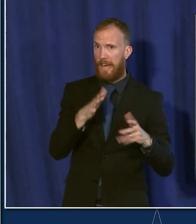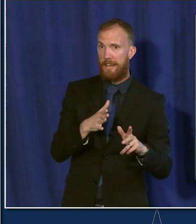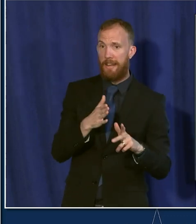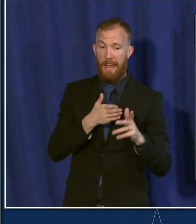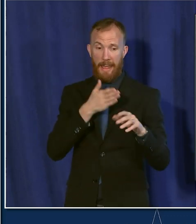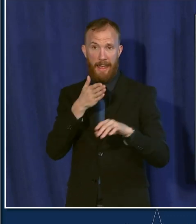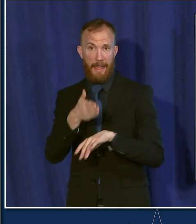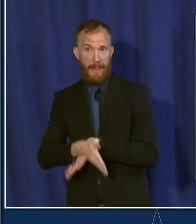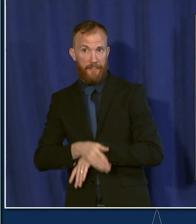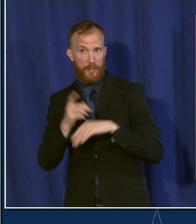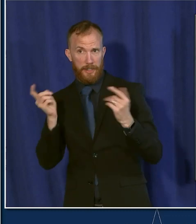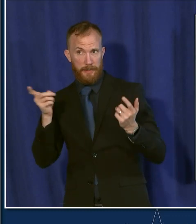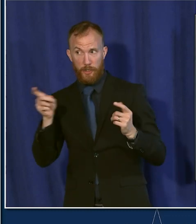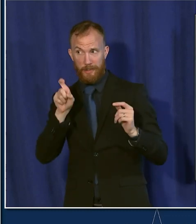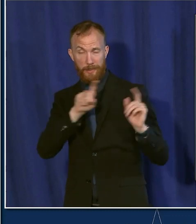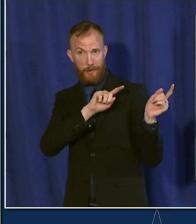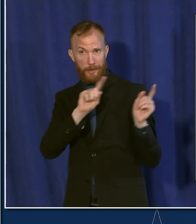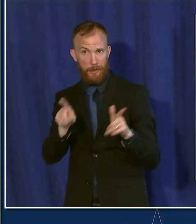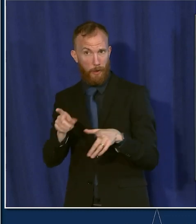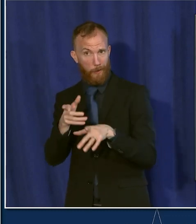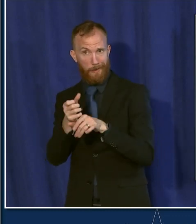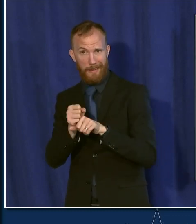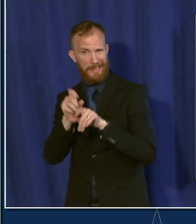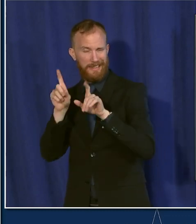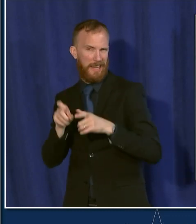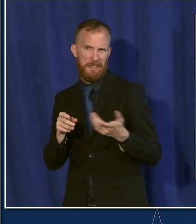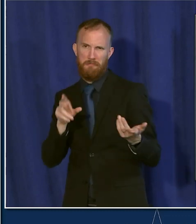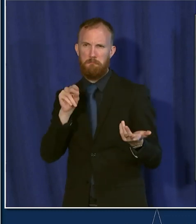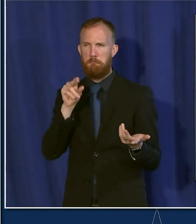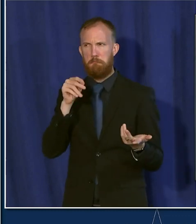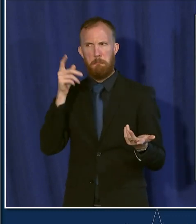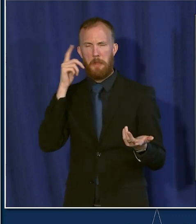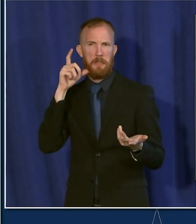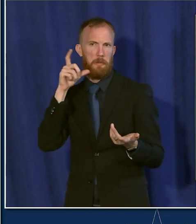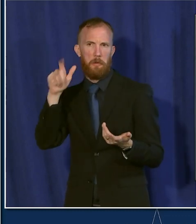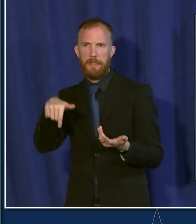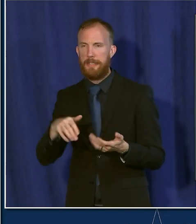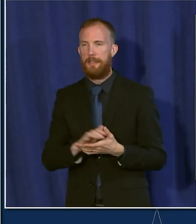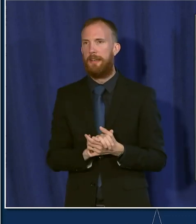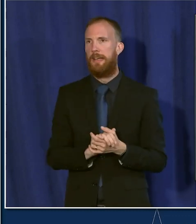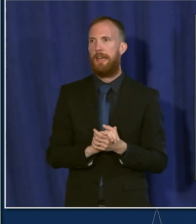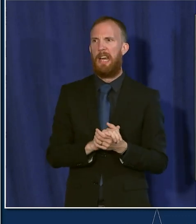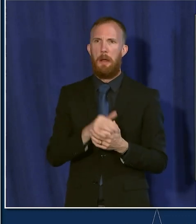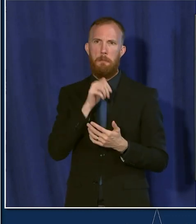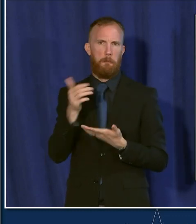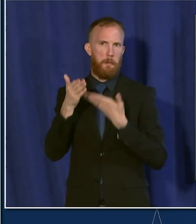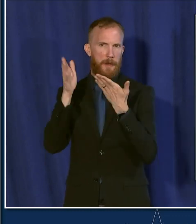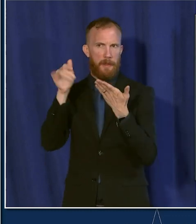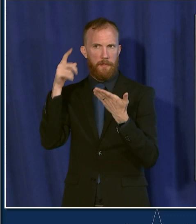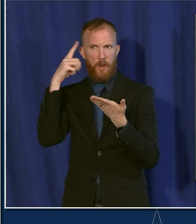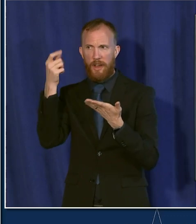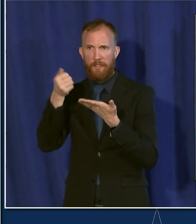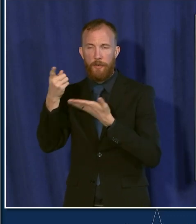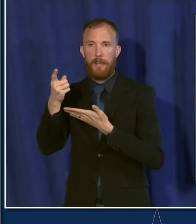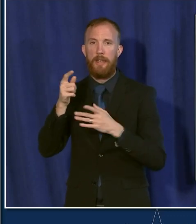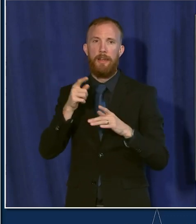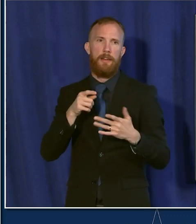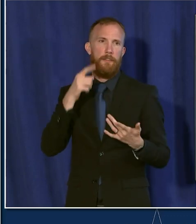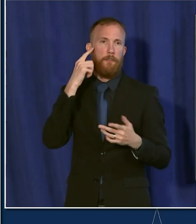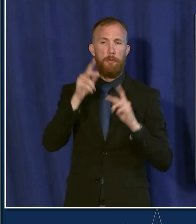people who are even not vaccinated, I'm not recommending universal testing. I would ask for anybody who attends Lolla, but also